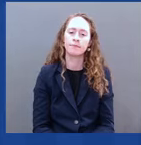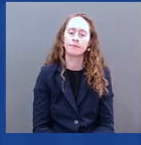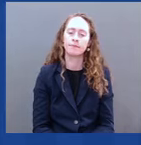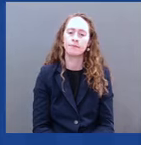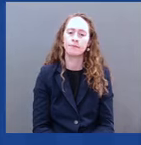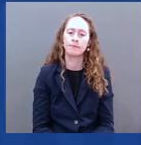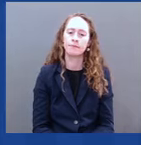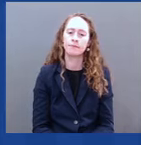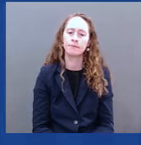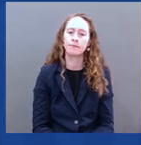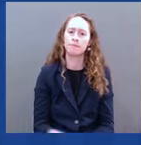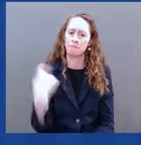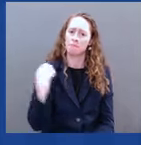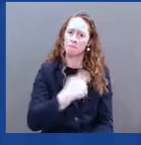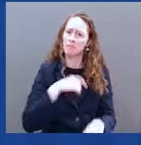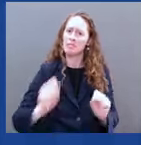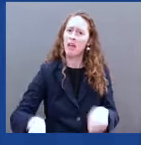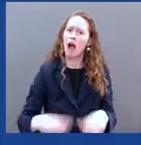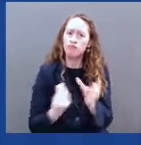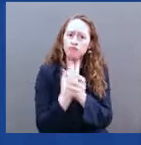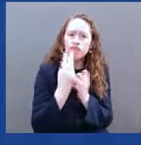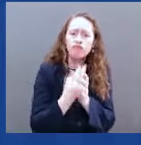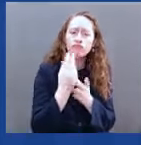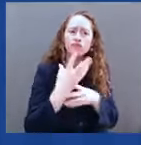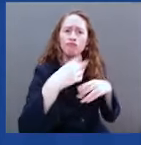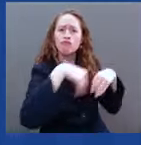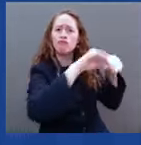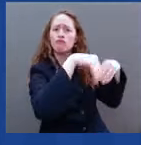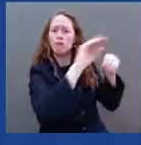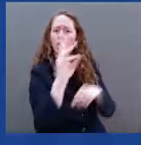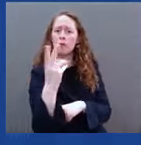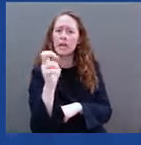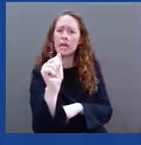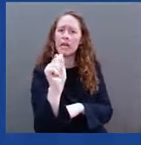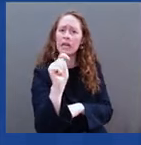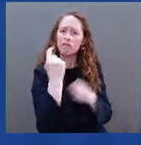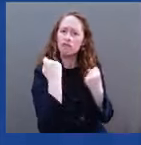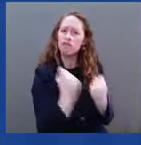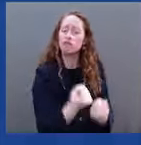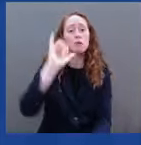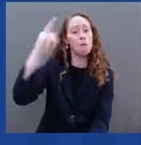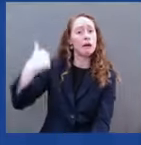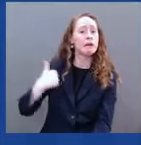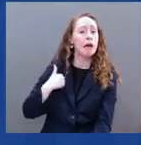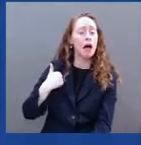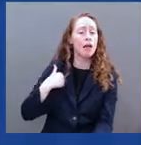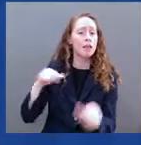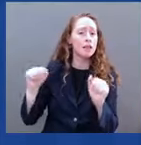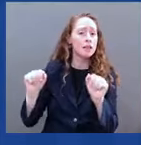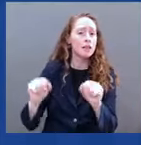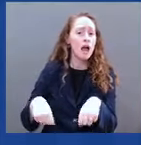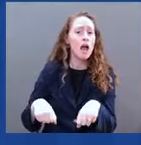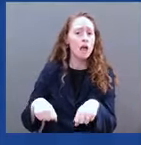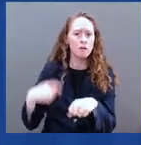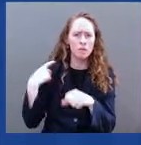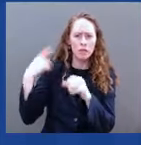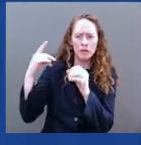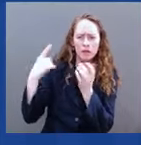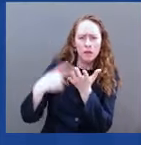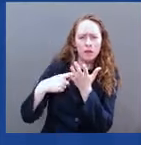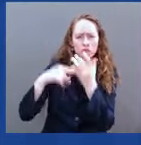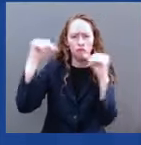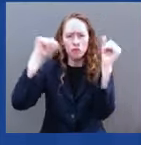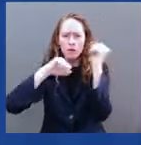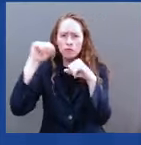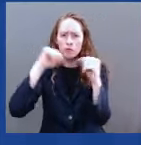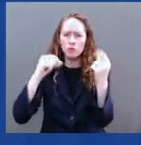as Canada, which is also a major, major producer. And we both talked about how we could increase and disseminate